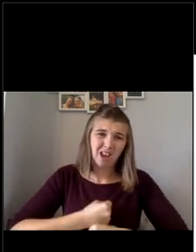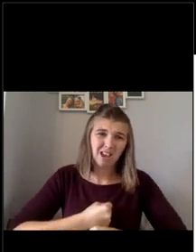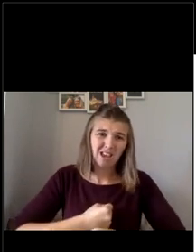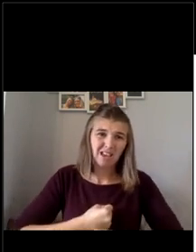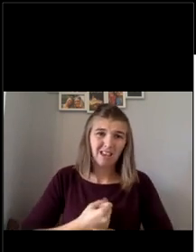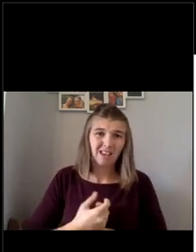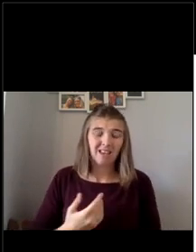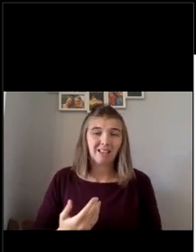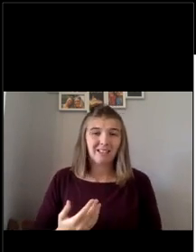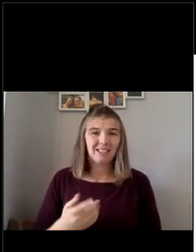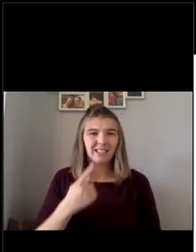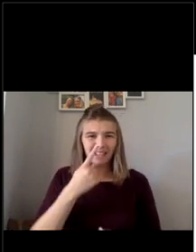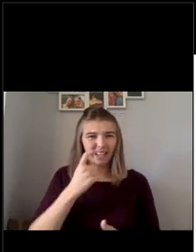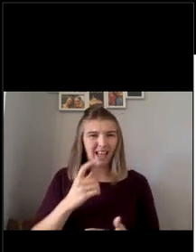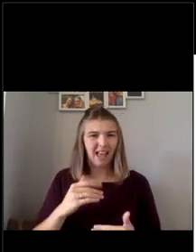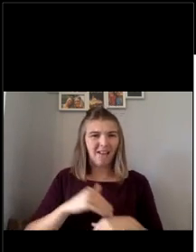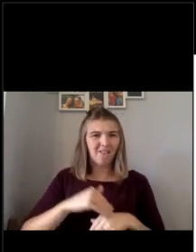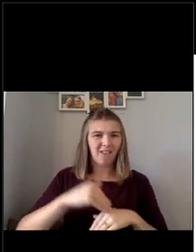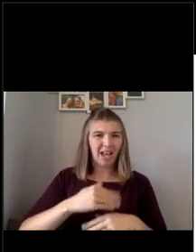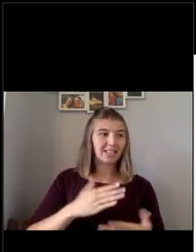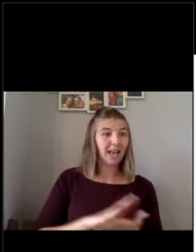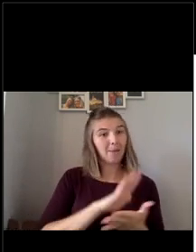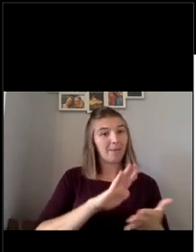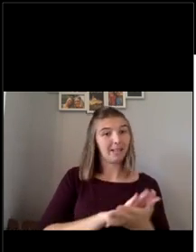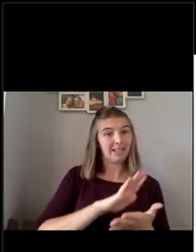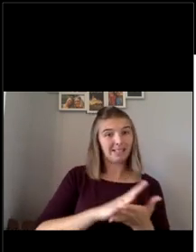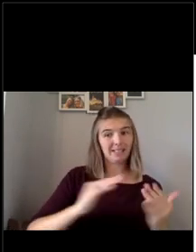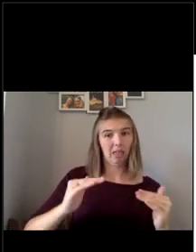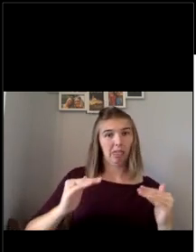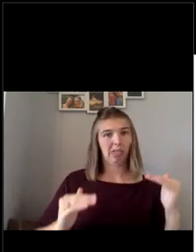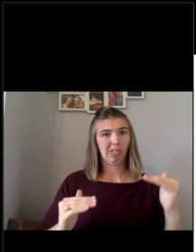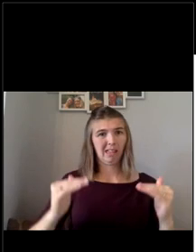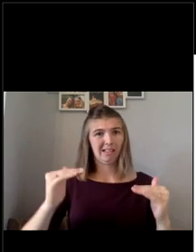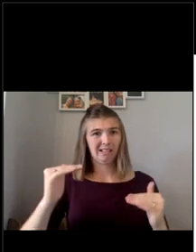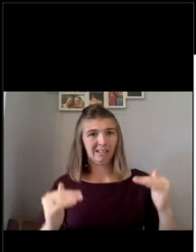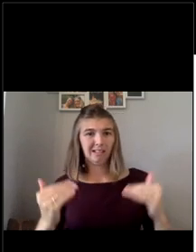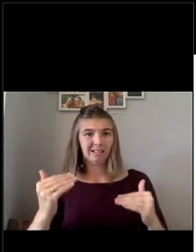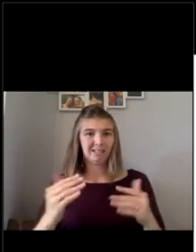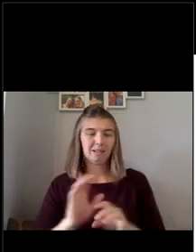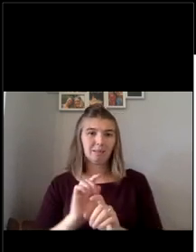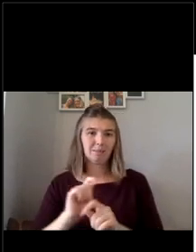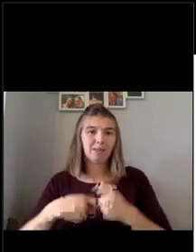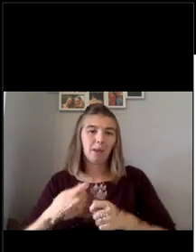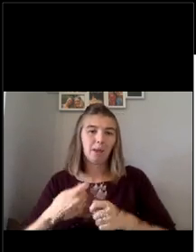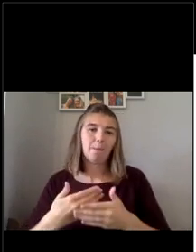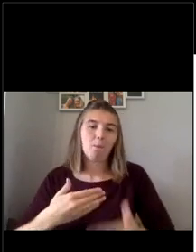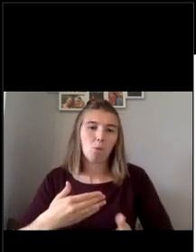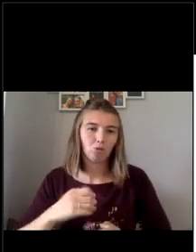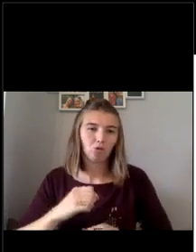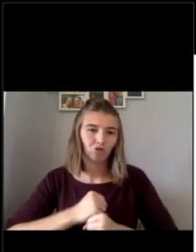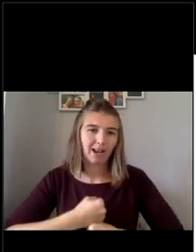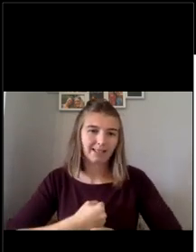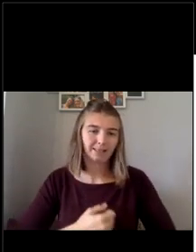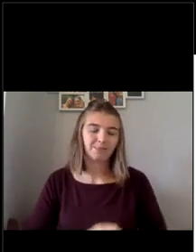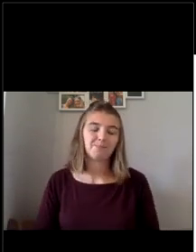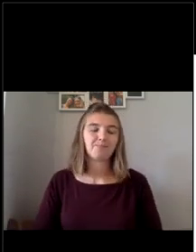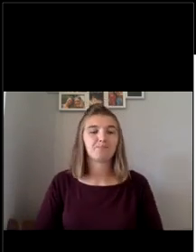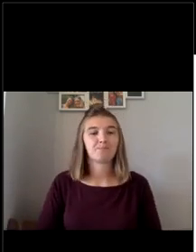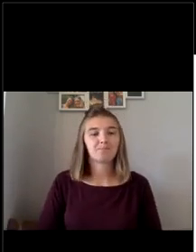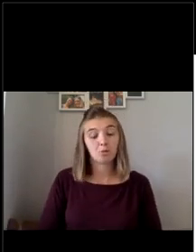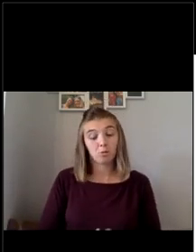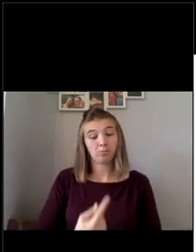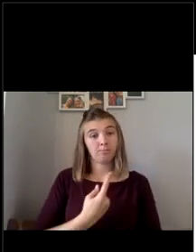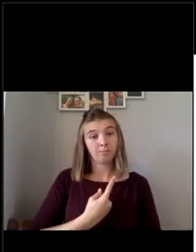that happiness factor. So when I was a graduate student, so when I first started my PhD, you know, I really wanted